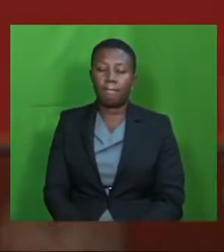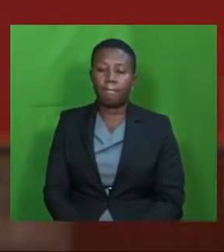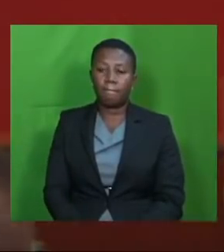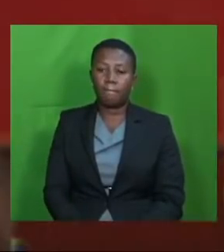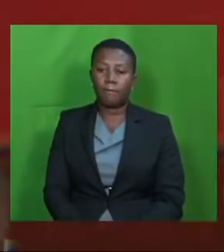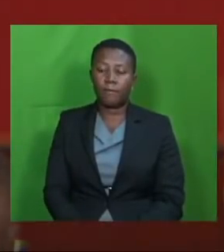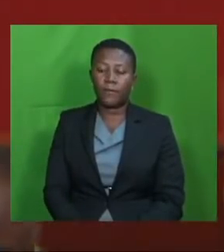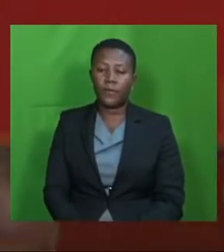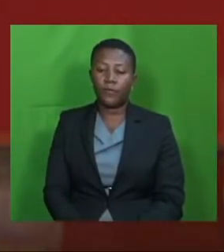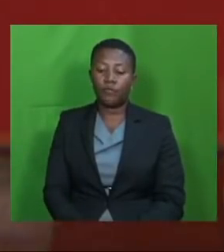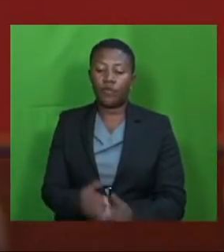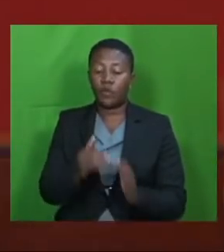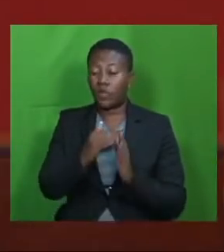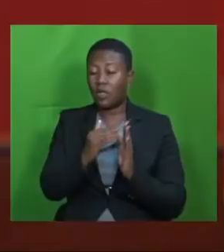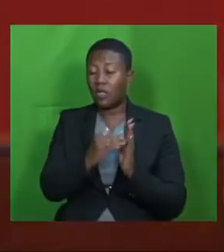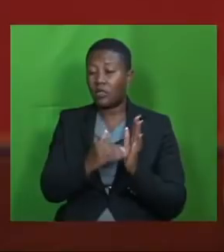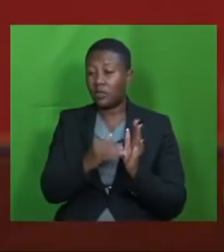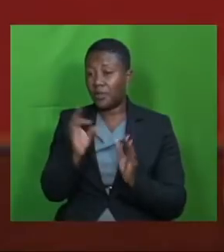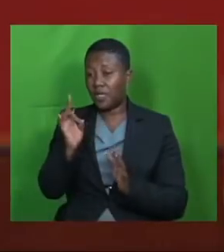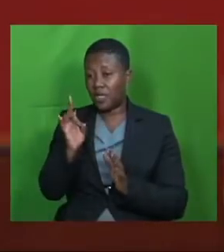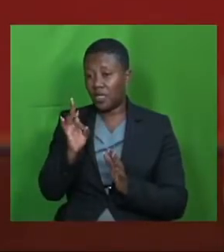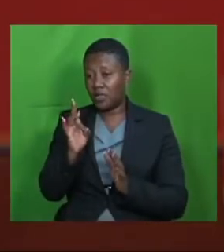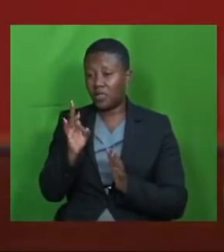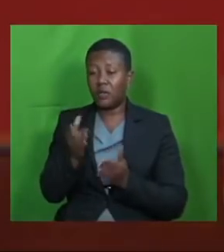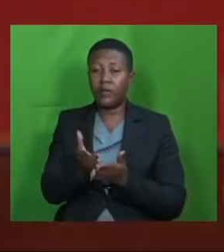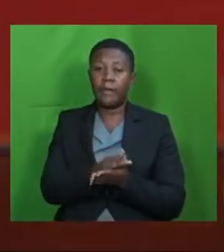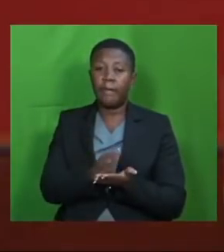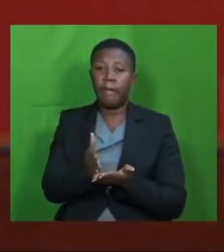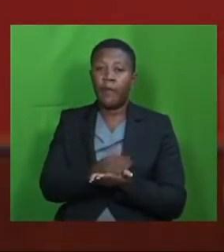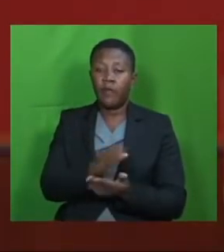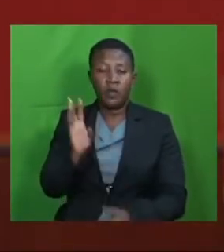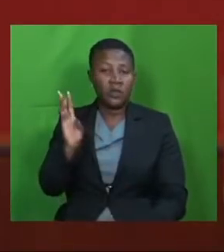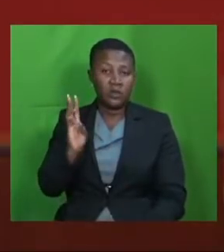Speaker, item 8 on page 6. Oh, okay.